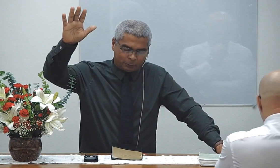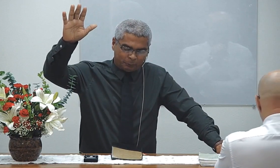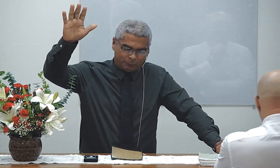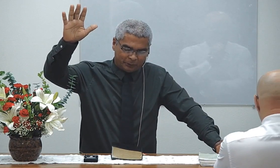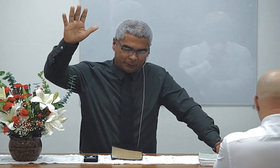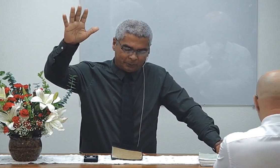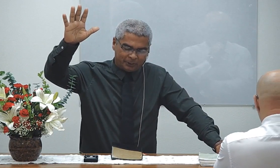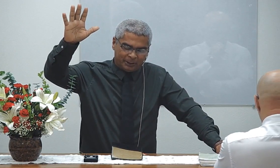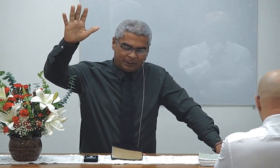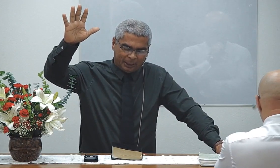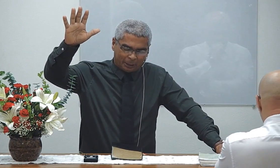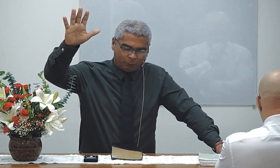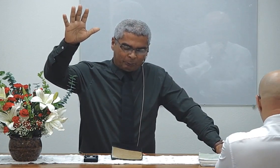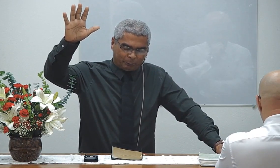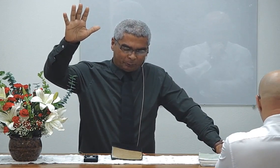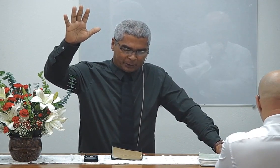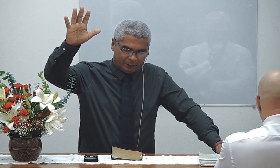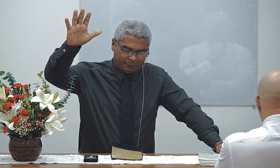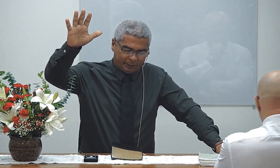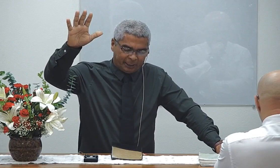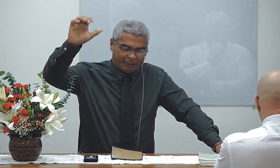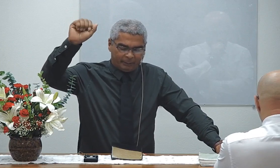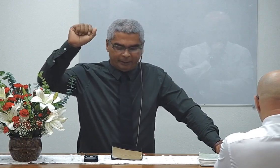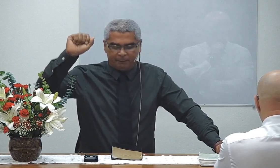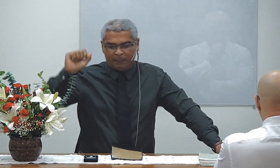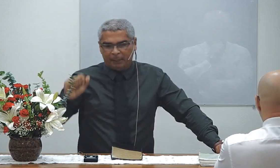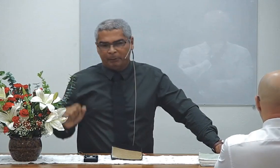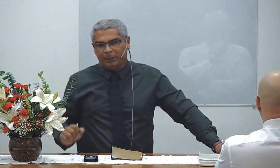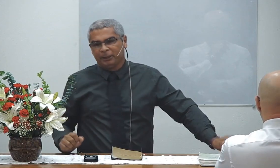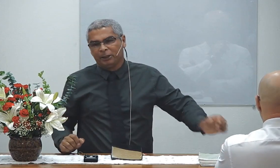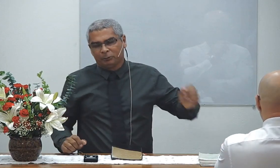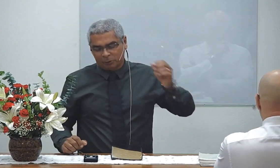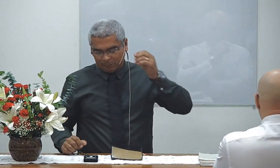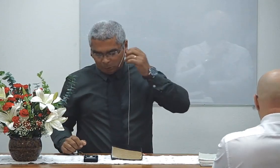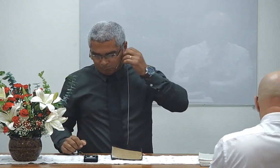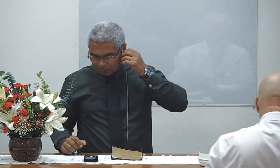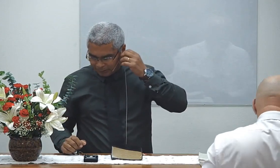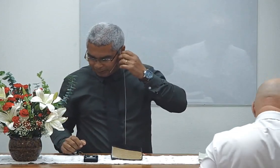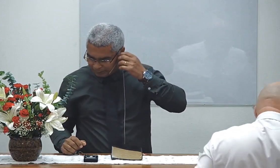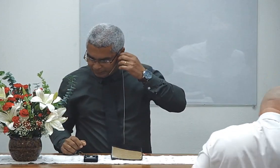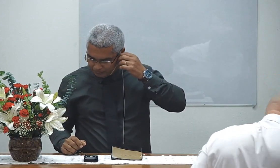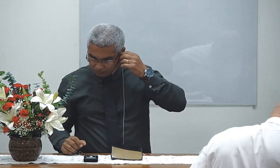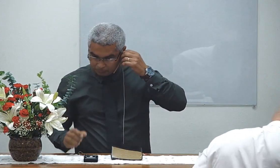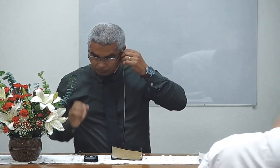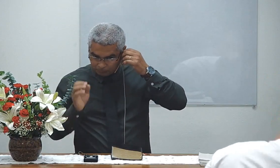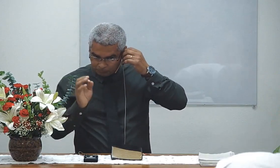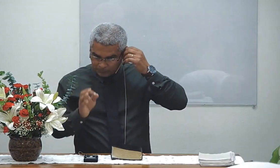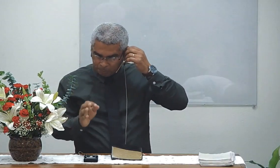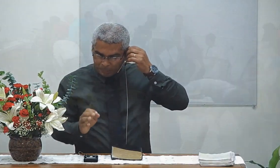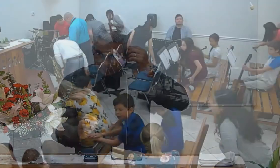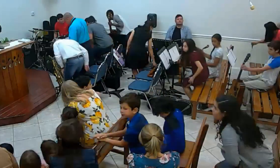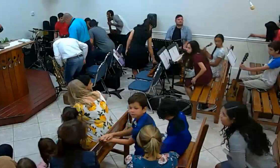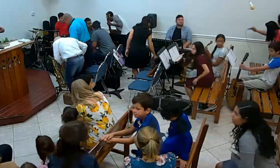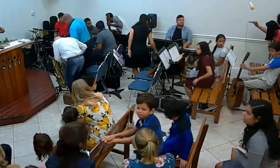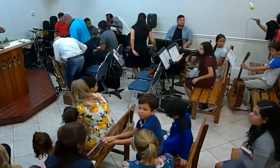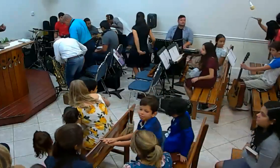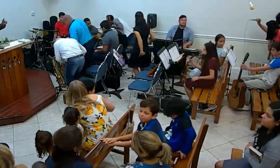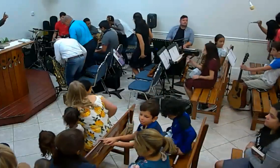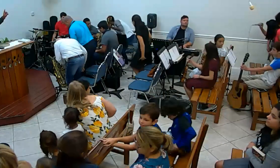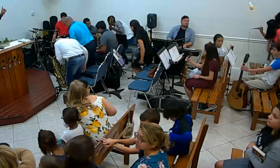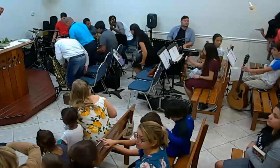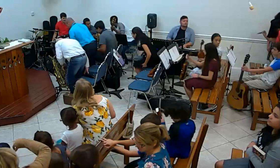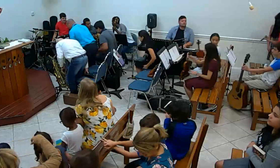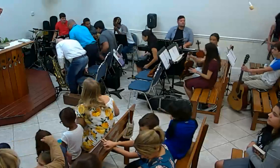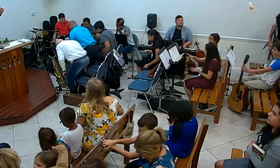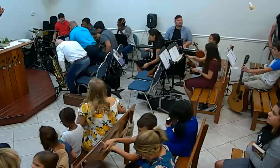of the Holy Spirit be with the people of God, now and forevermore. Amen. Amen. The church may be seated.